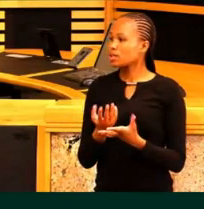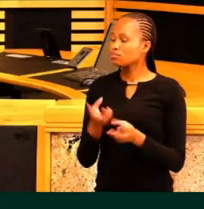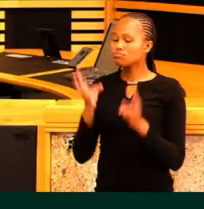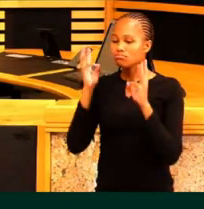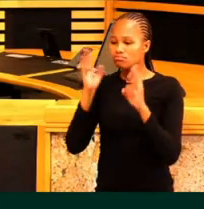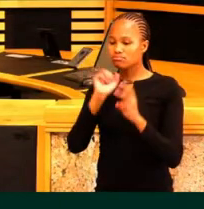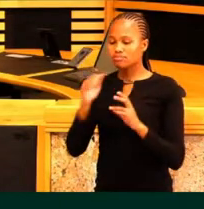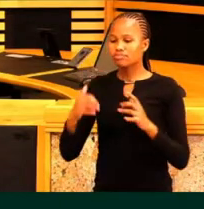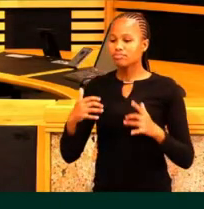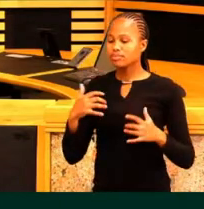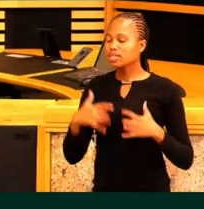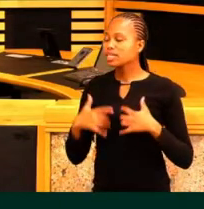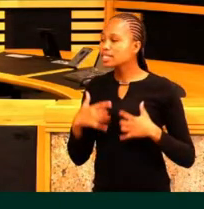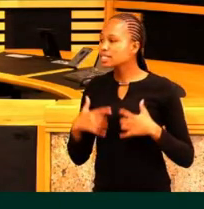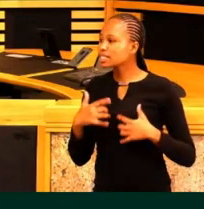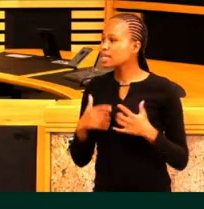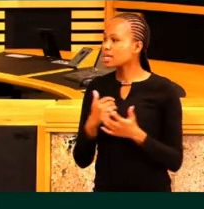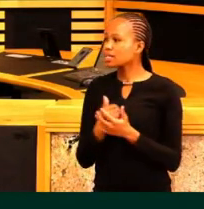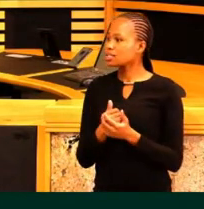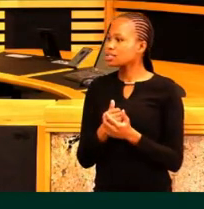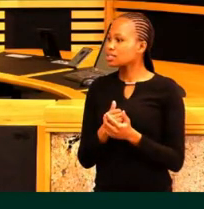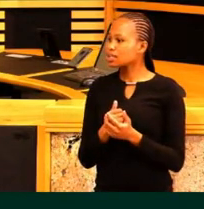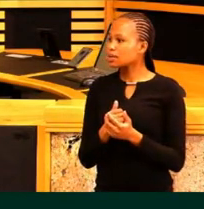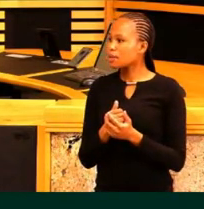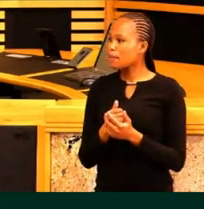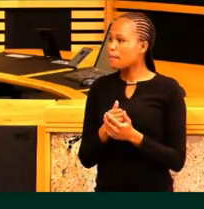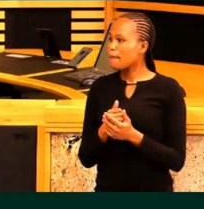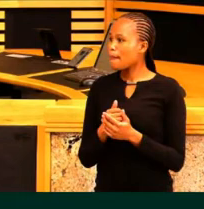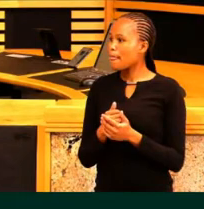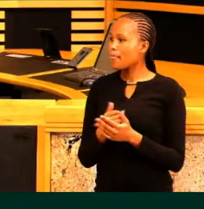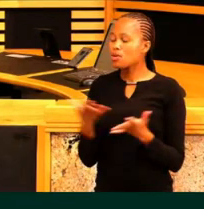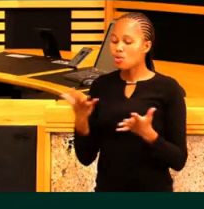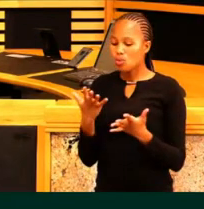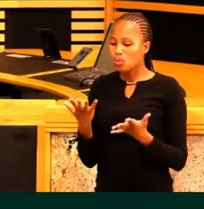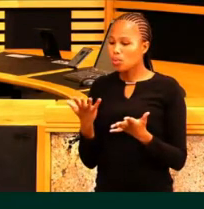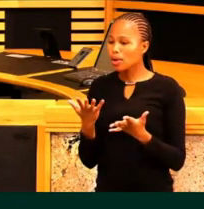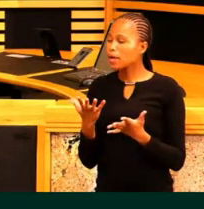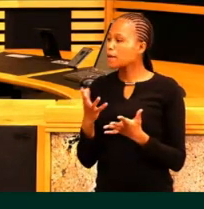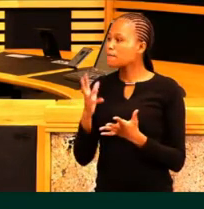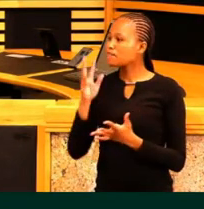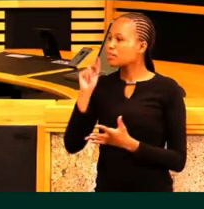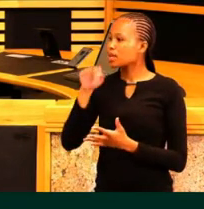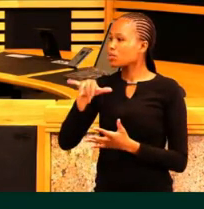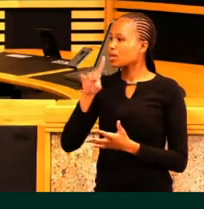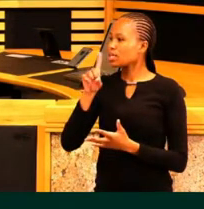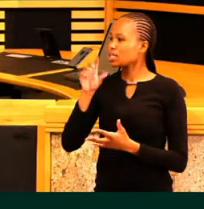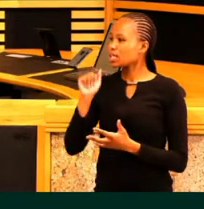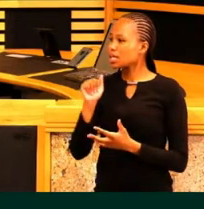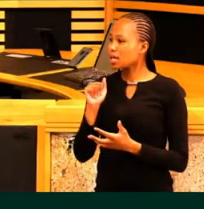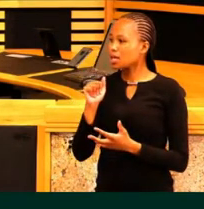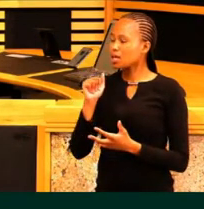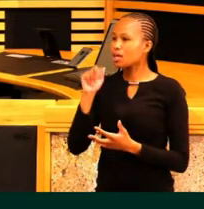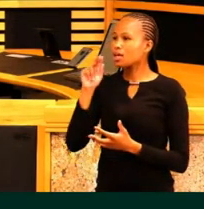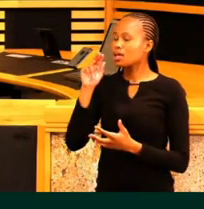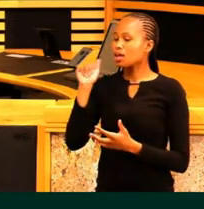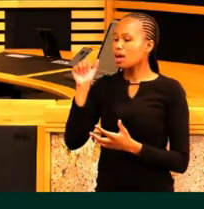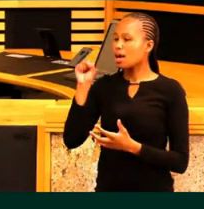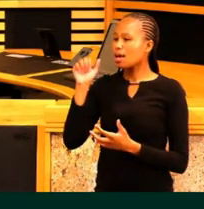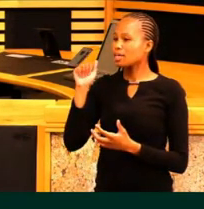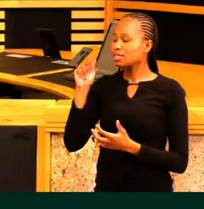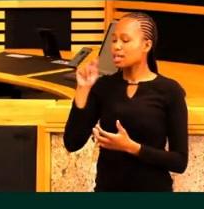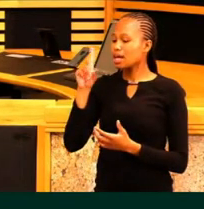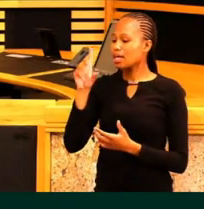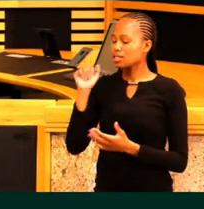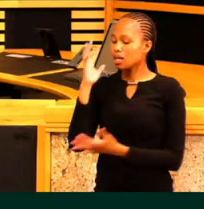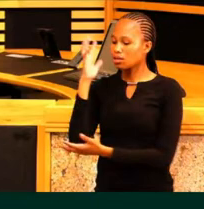interests the brake Summit where the chairperson of the nyda Miss Asanda luwaka represented the voice